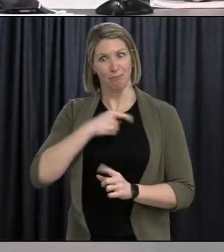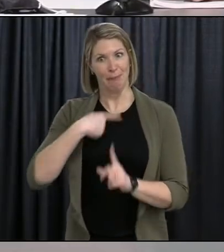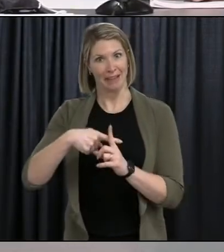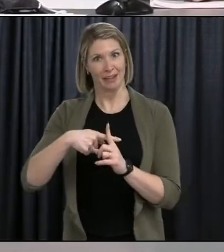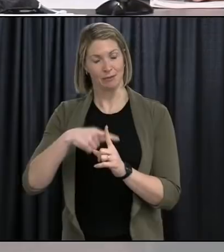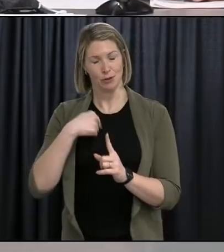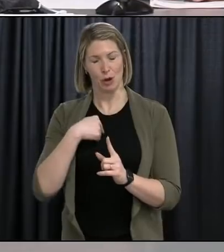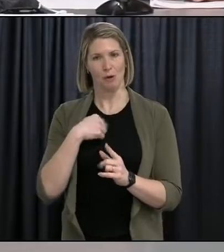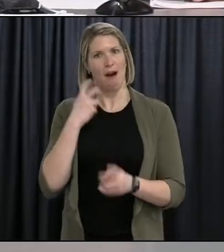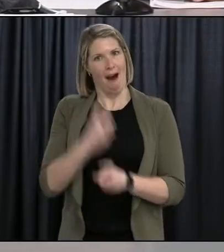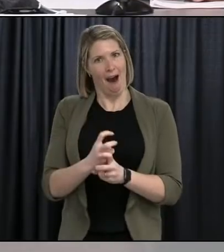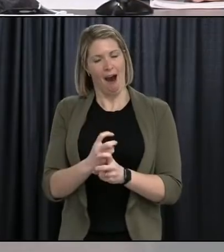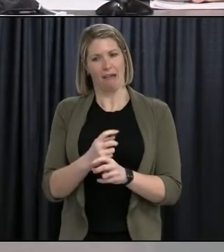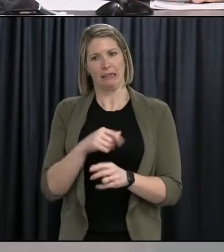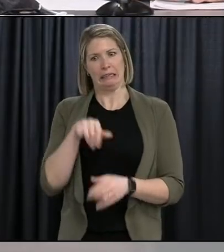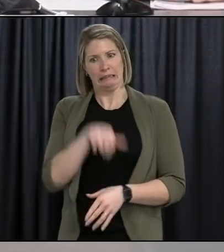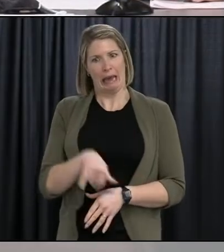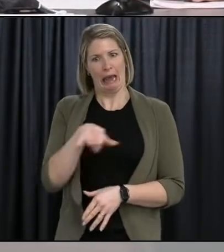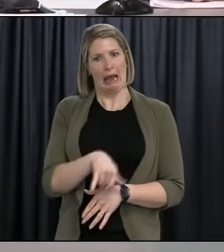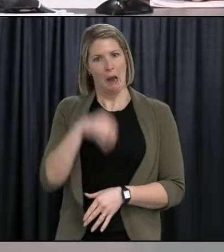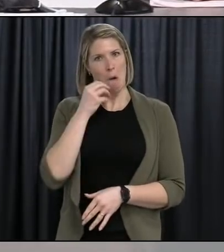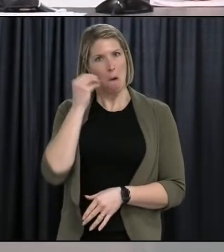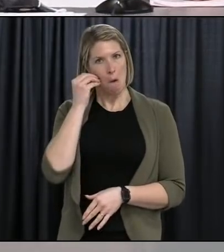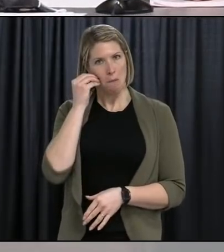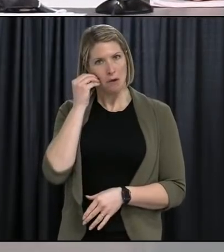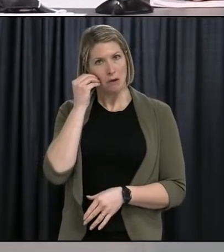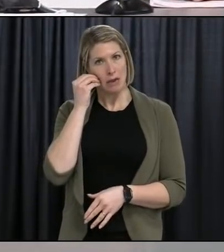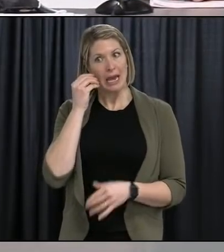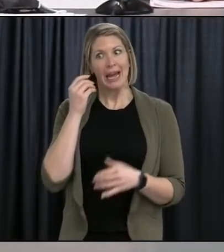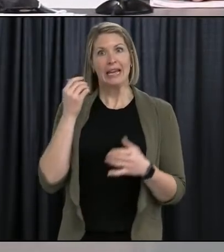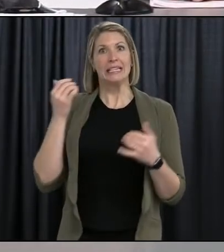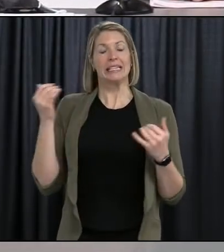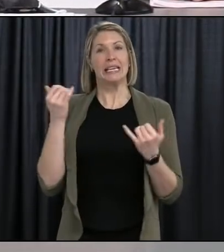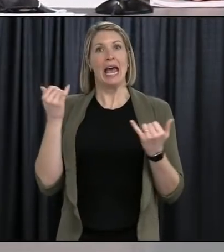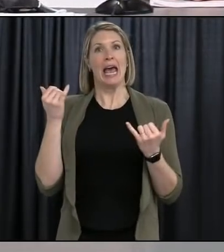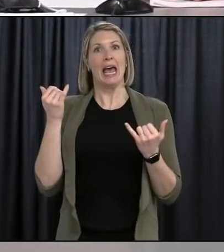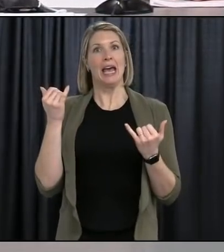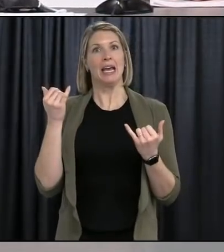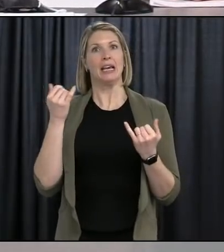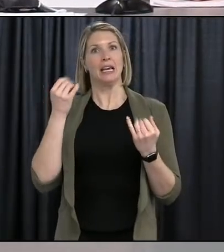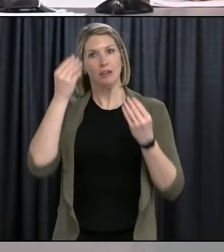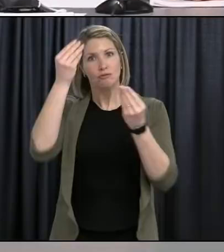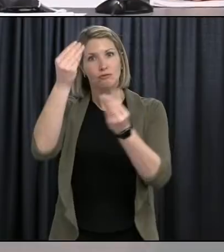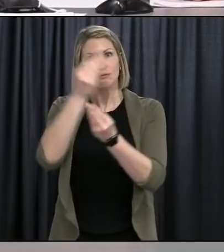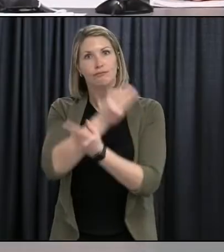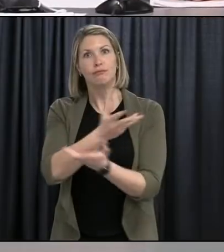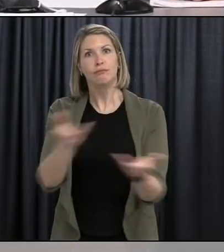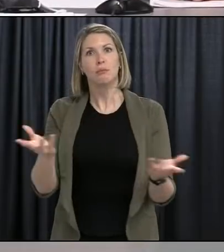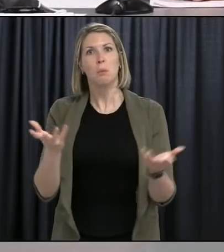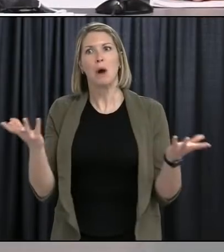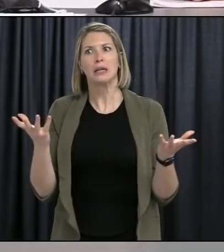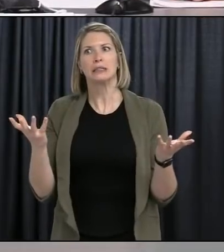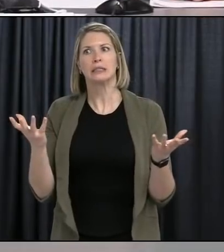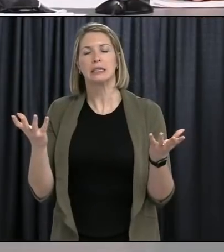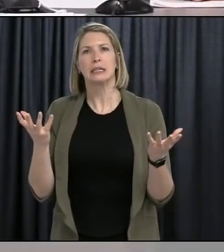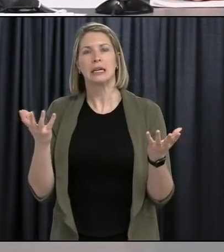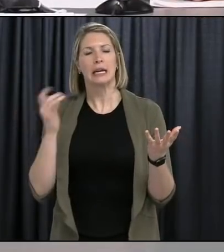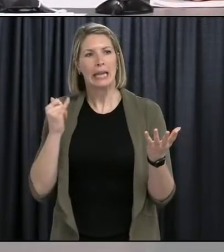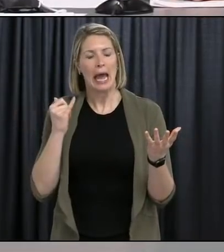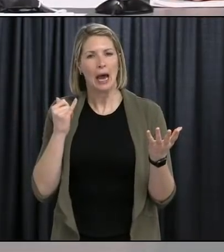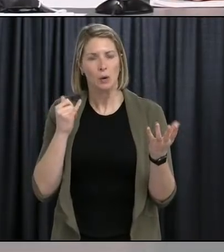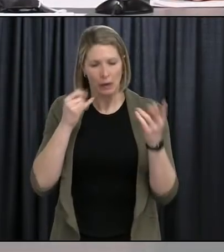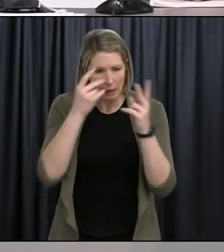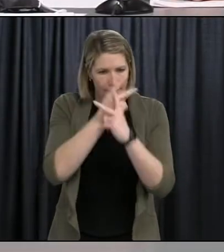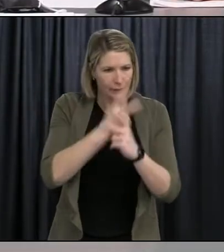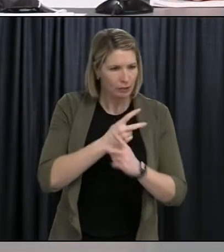hard and stressful and make us anxious. And now, even after today, perhaps some people are concerned about testing accuracy, which I don't